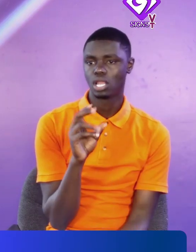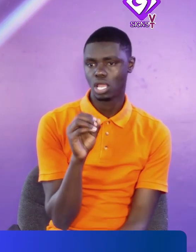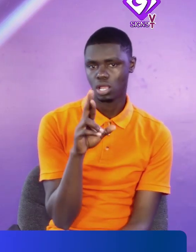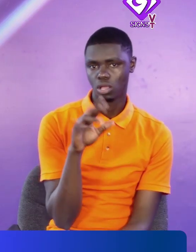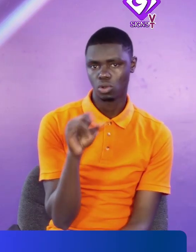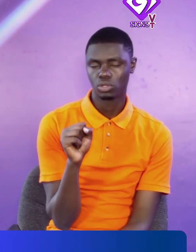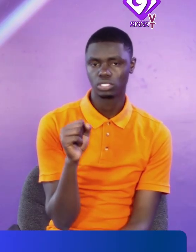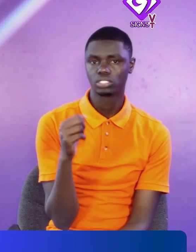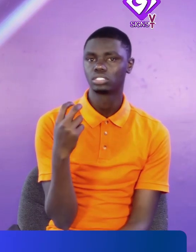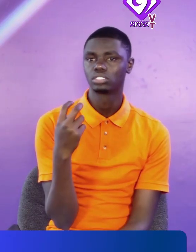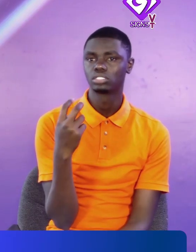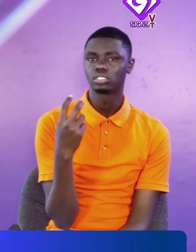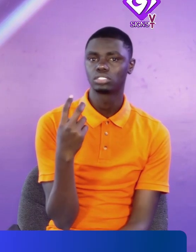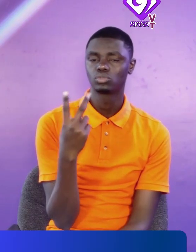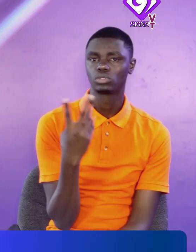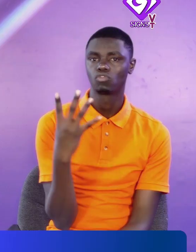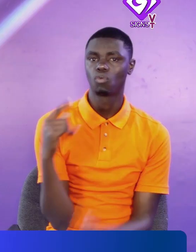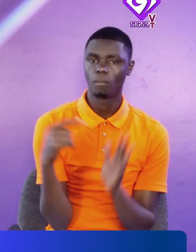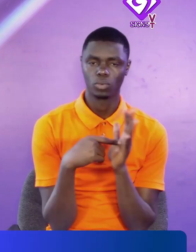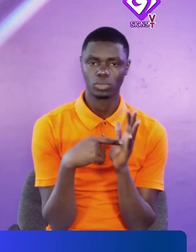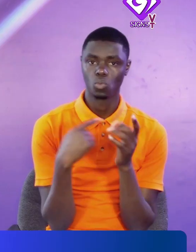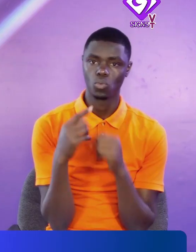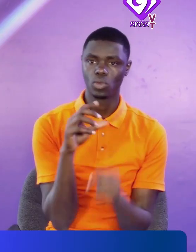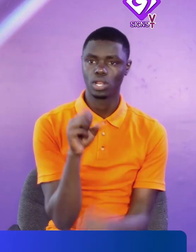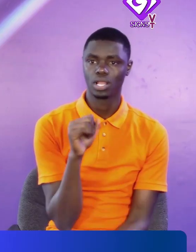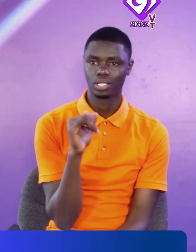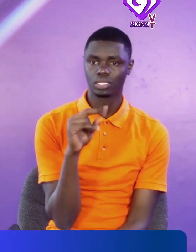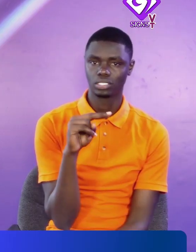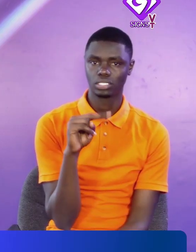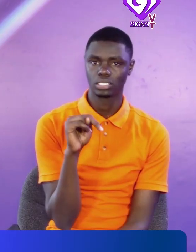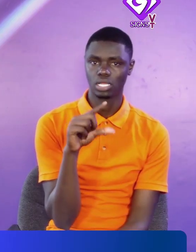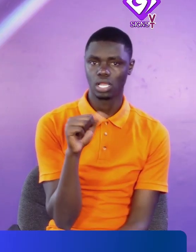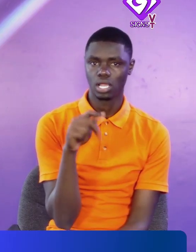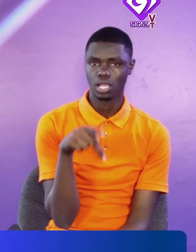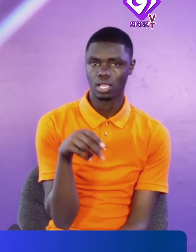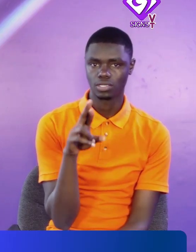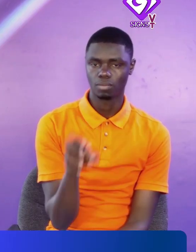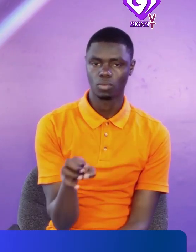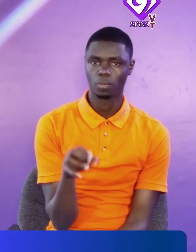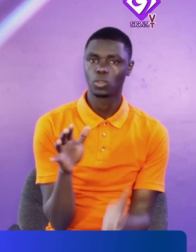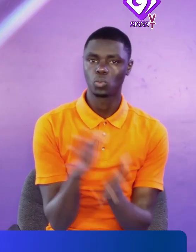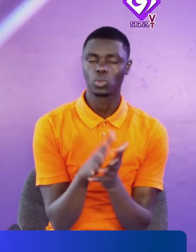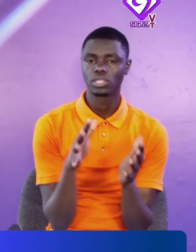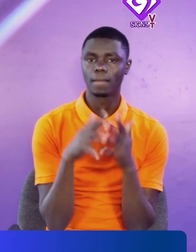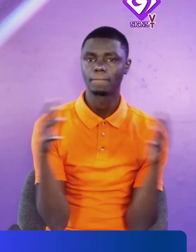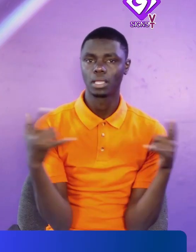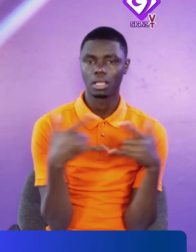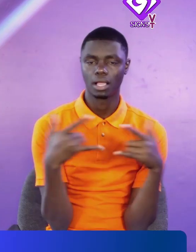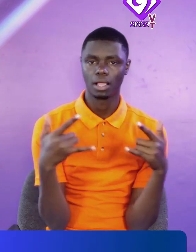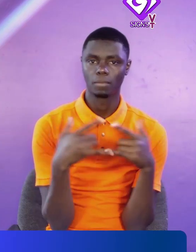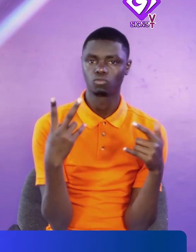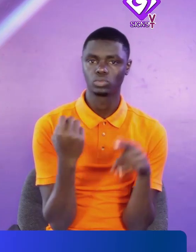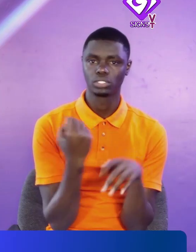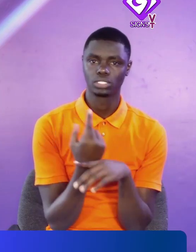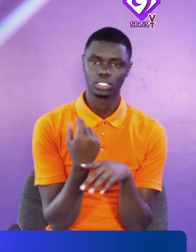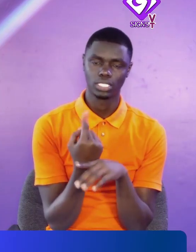Last season, Norris won in Singapore with a big margin of 20 seconds, where Verstappen was in the podium,